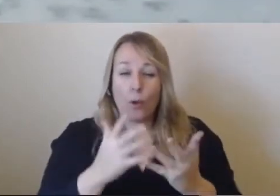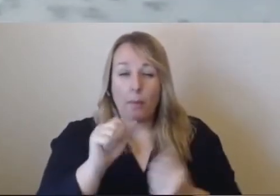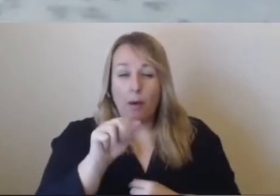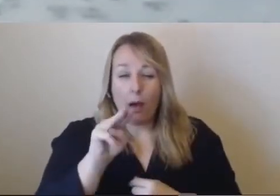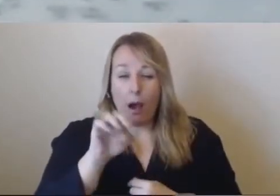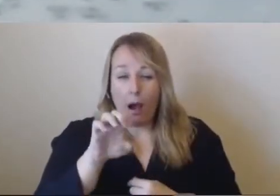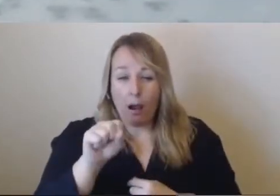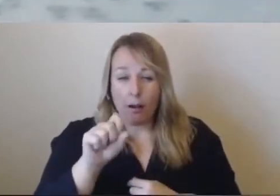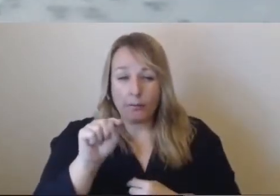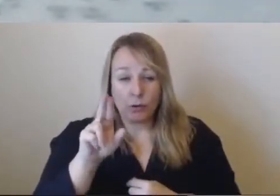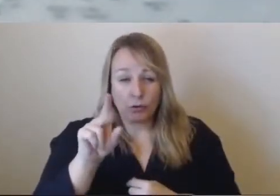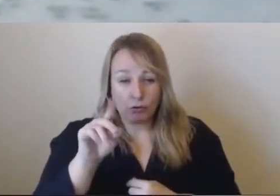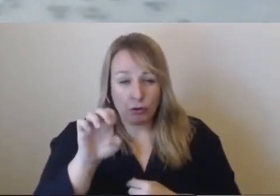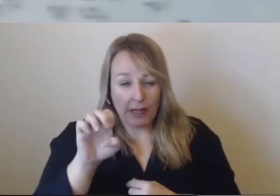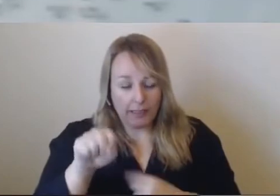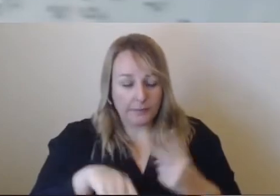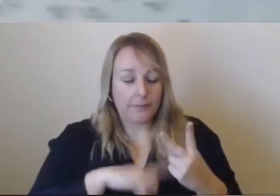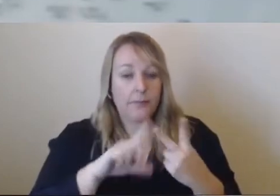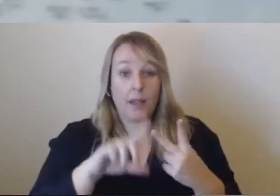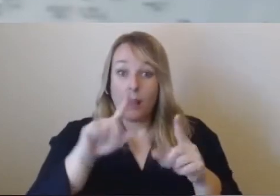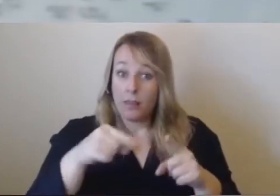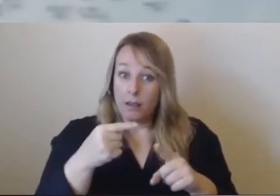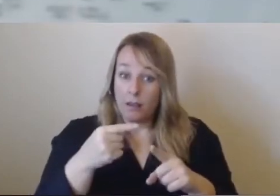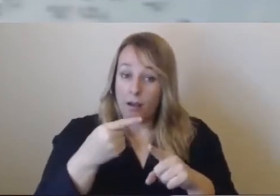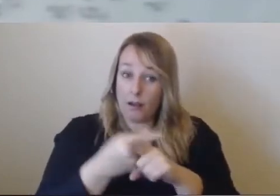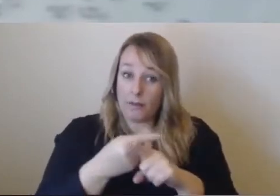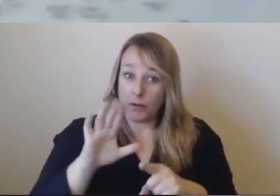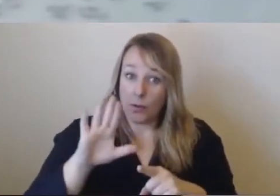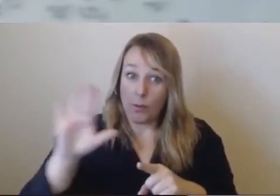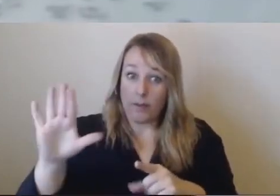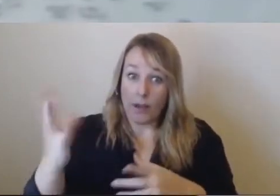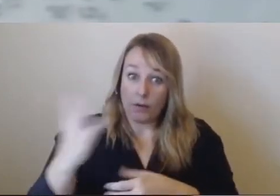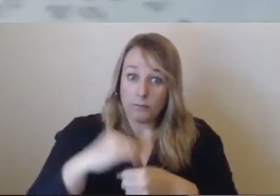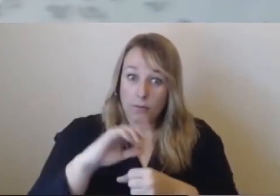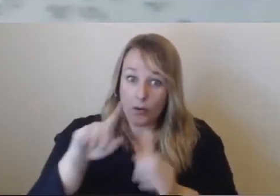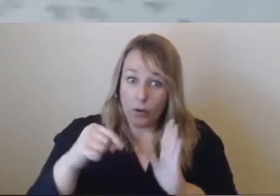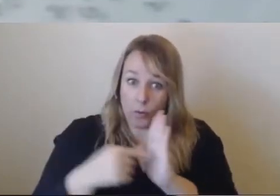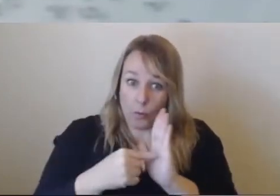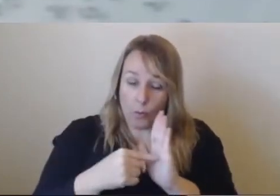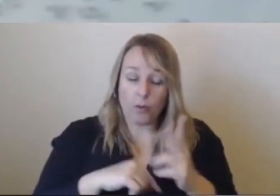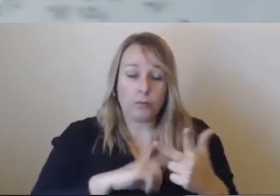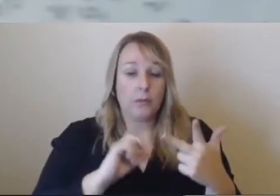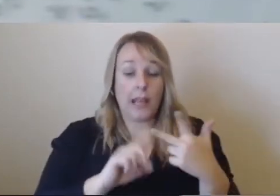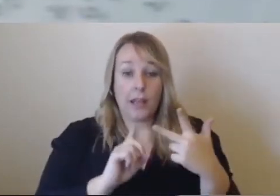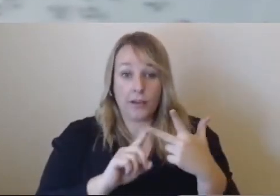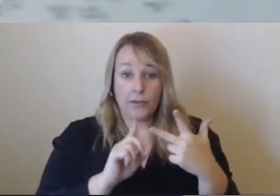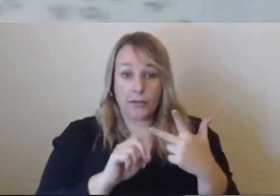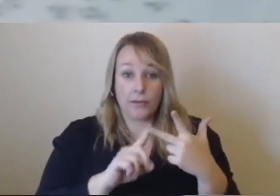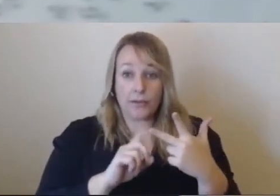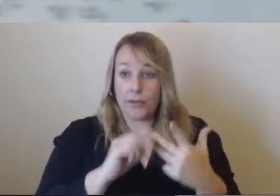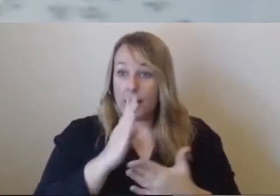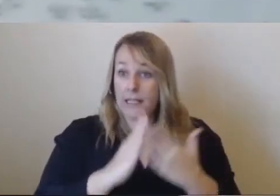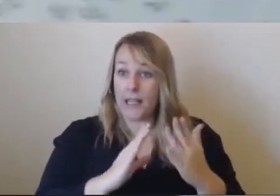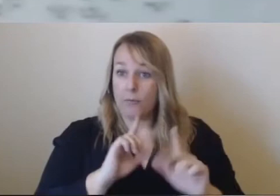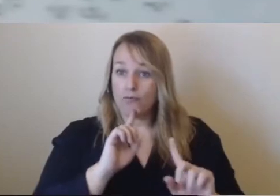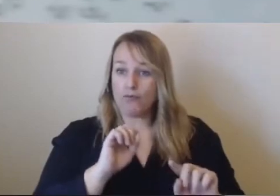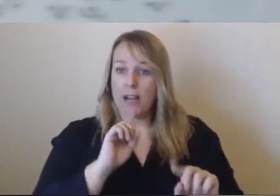conversation. Second, the context for China's role in the global arms trade. And thirdly and last, some of the reactions that I've